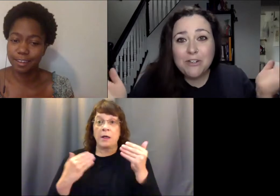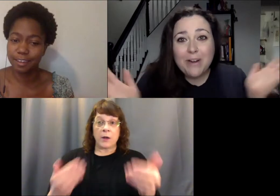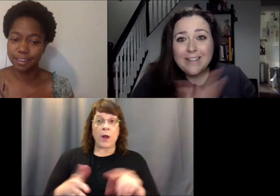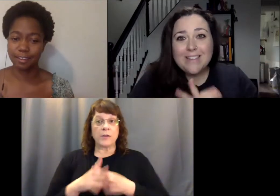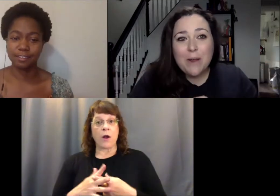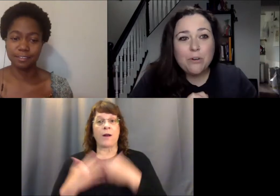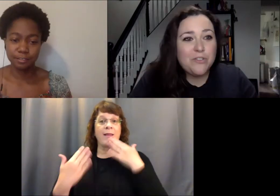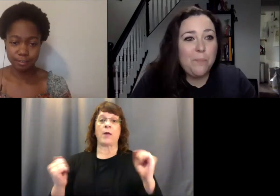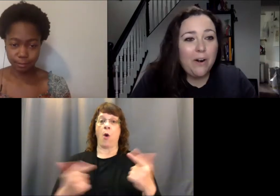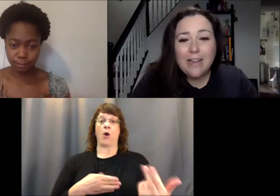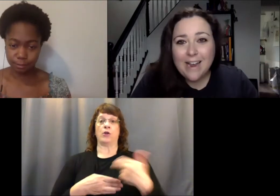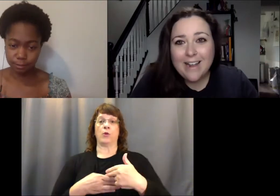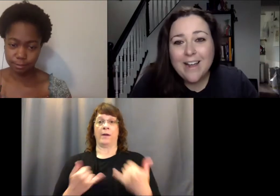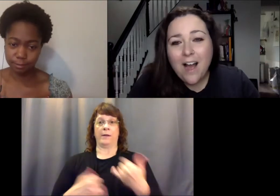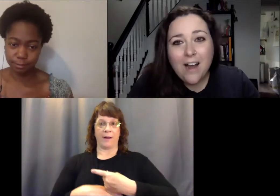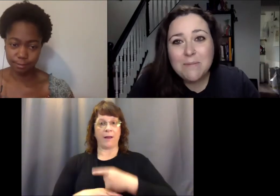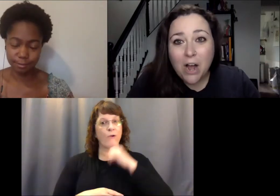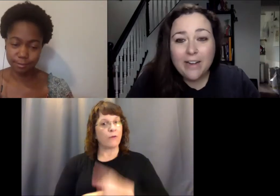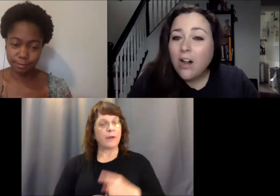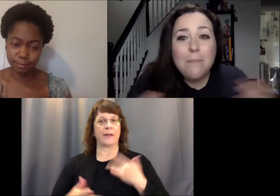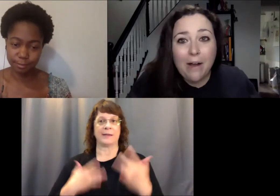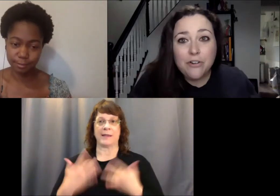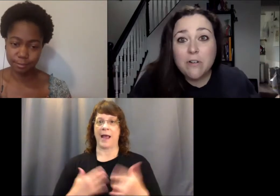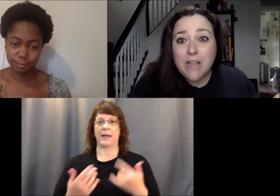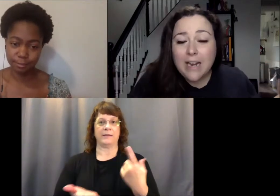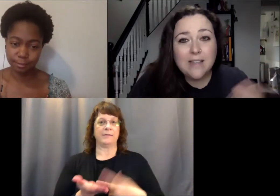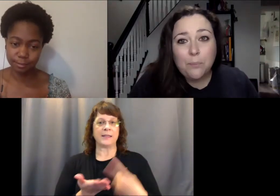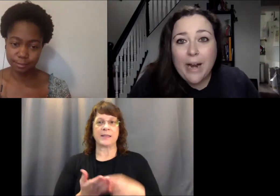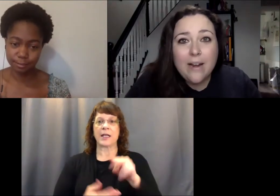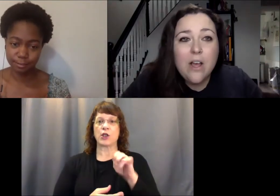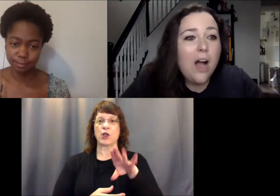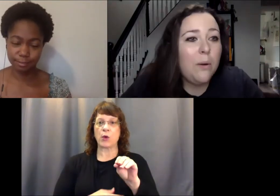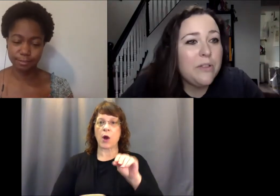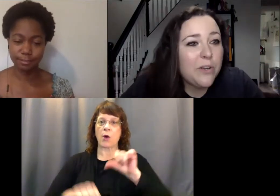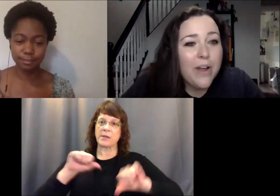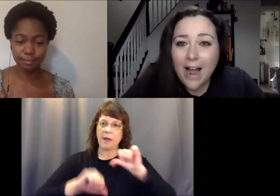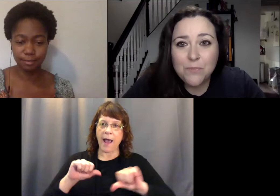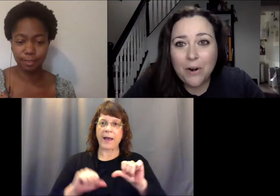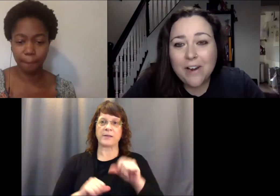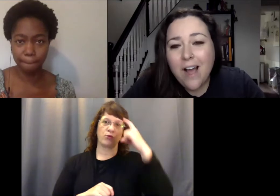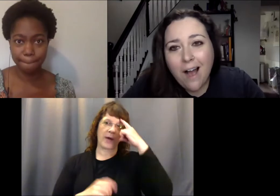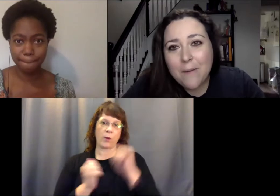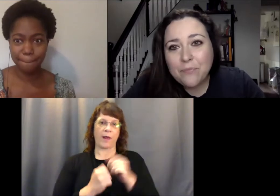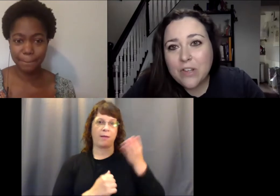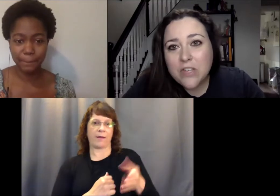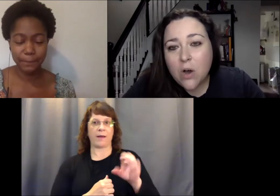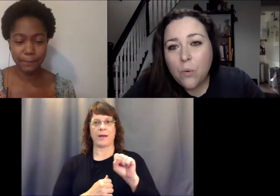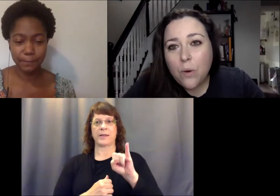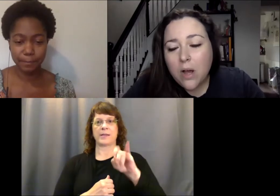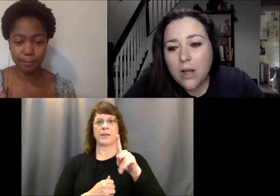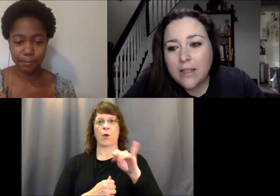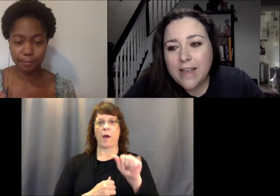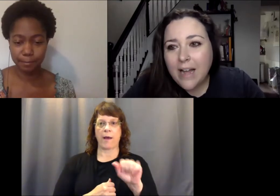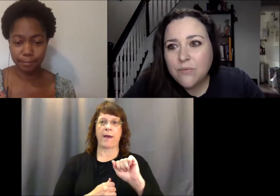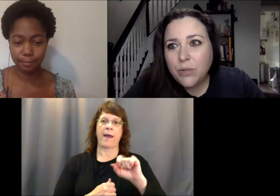thank you all for joining us today. We're super excited to be talking all about neuroscience and the brain with Sikoya Ashburn.